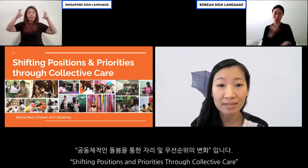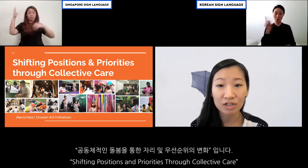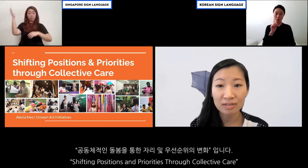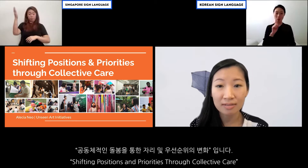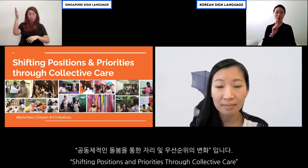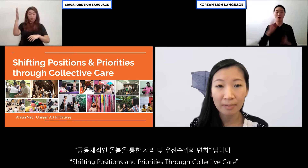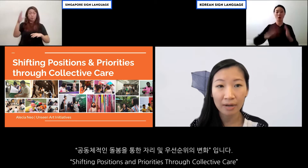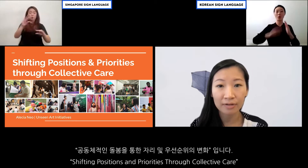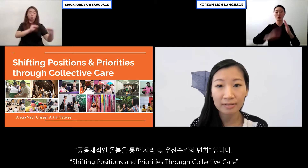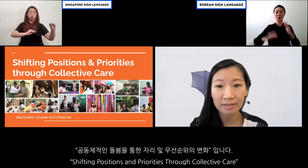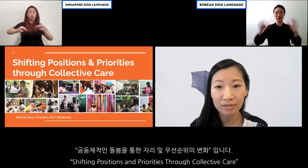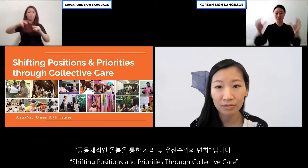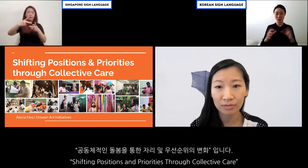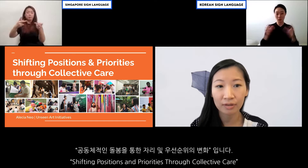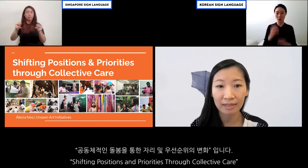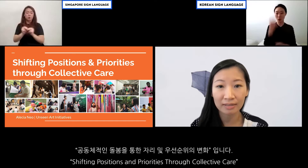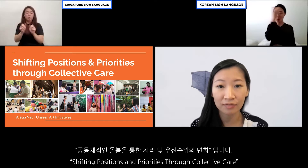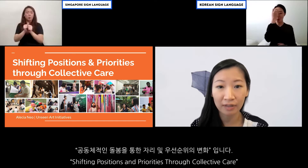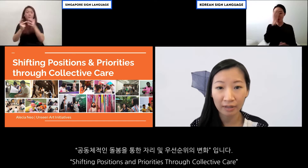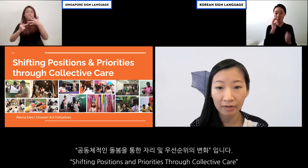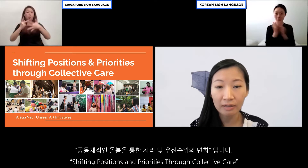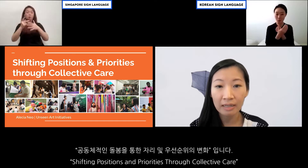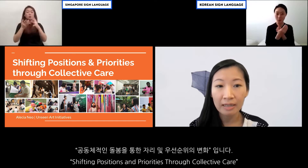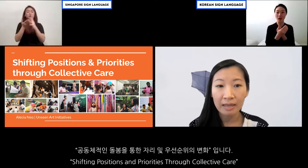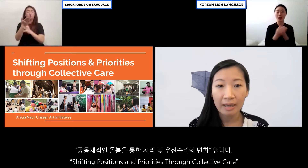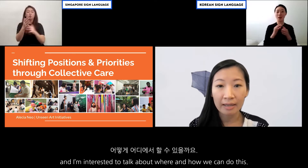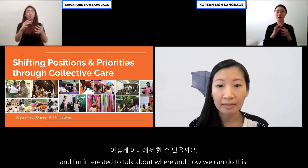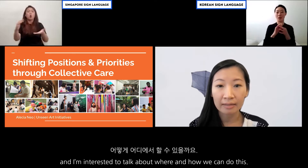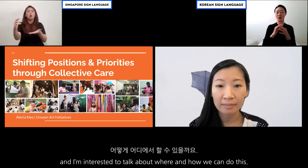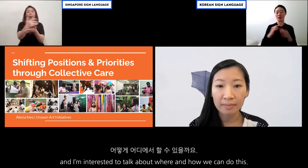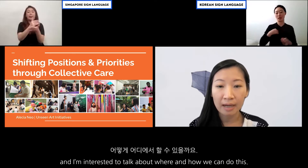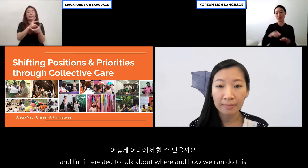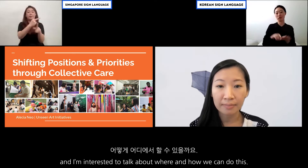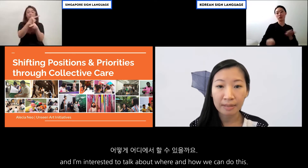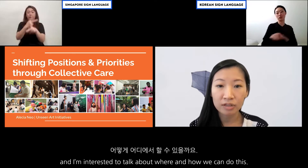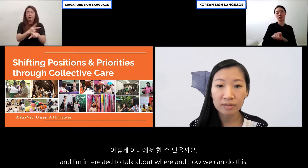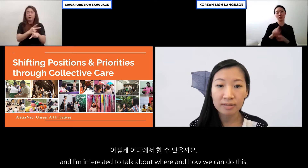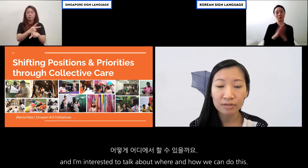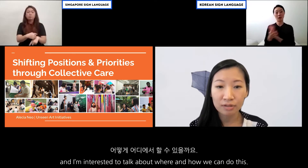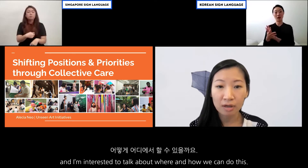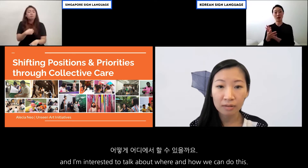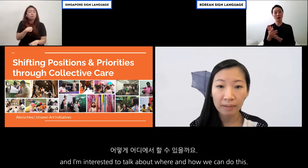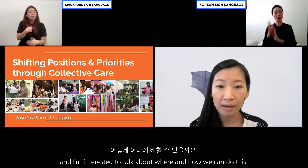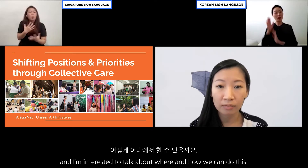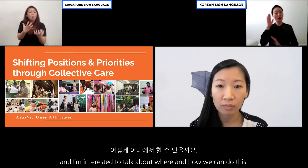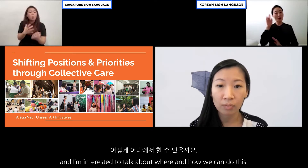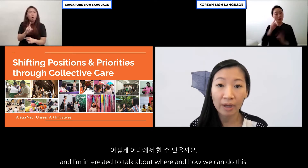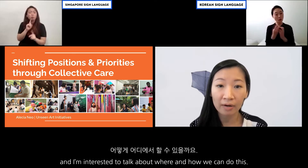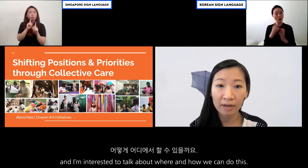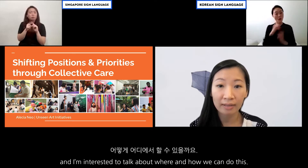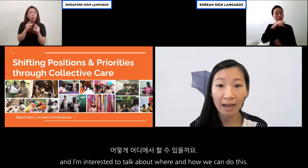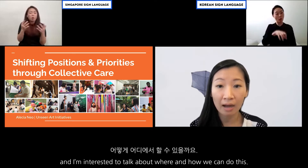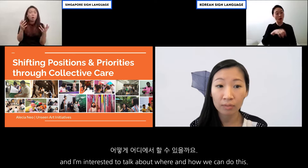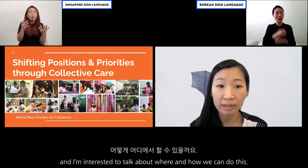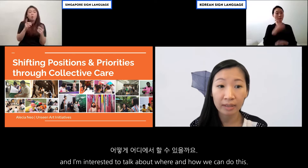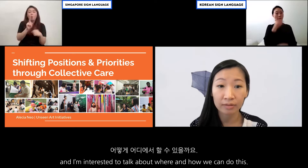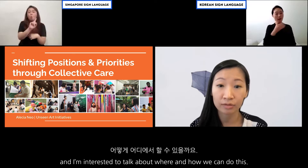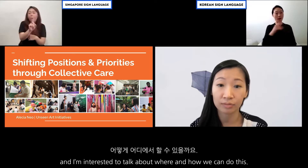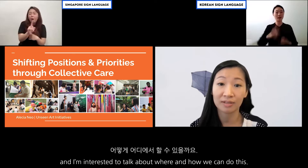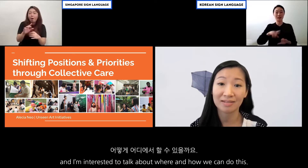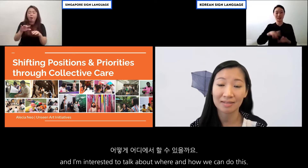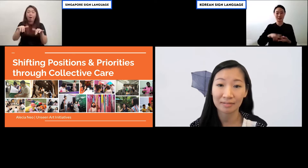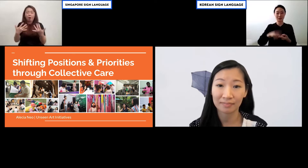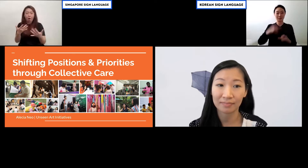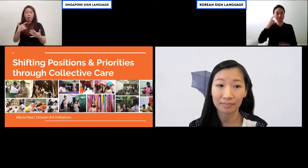Shifting Positions and Priorities Through Collective Care. And I'm interested to talk about where and how we can